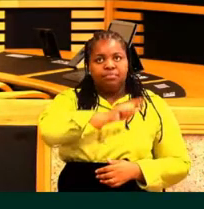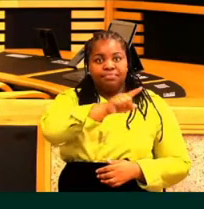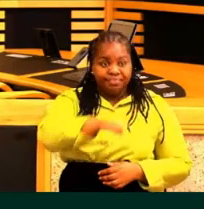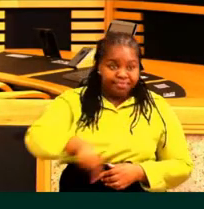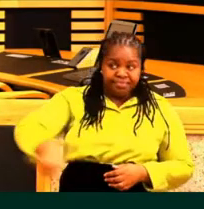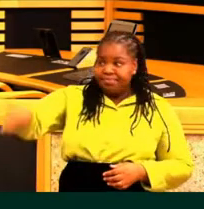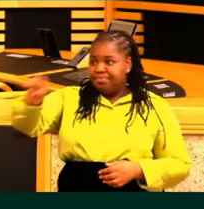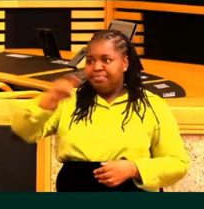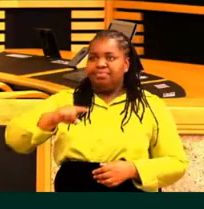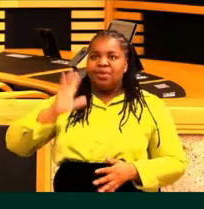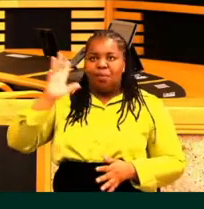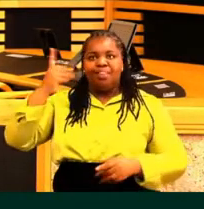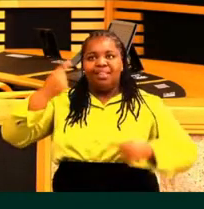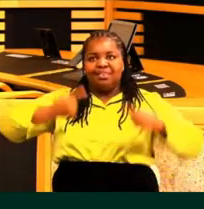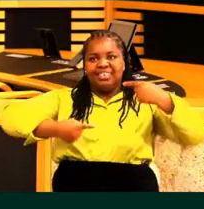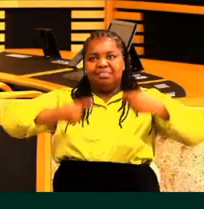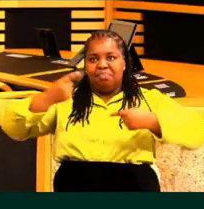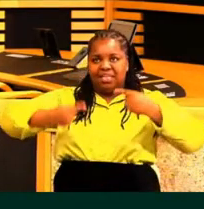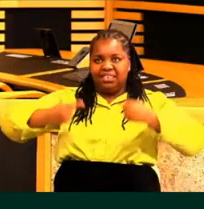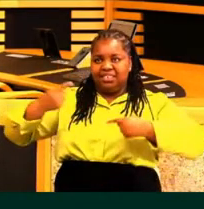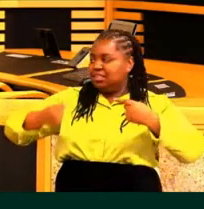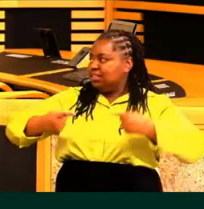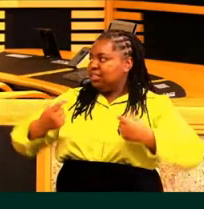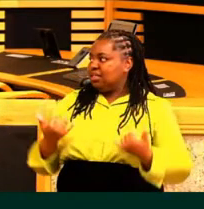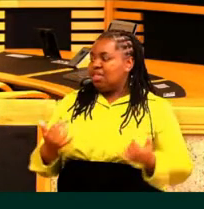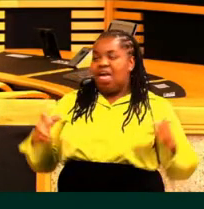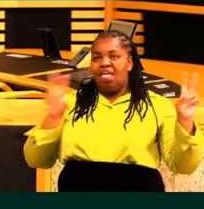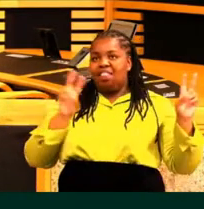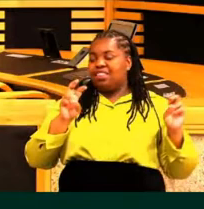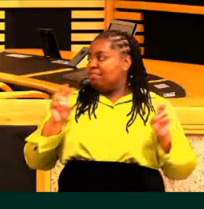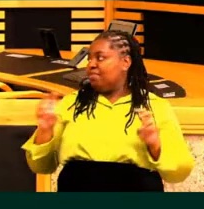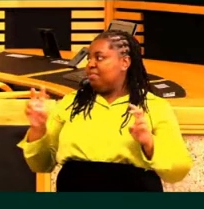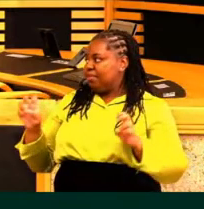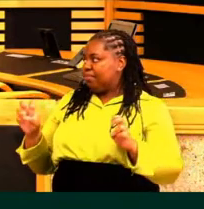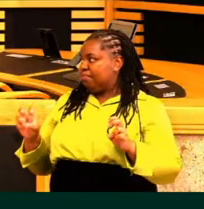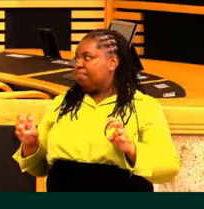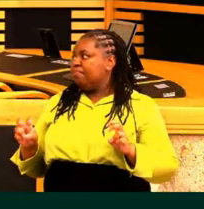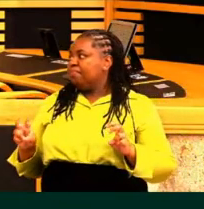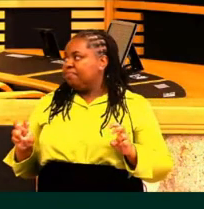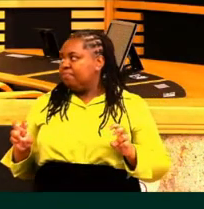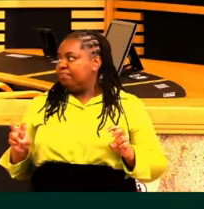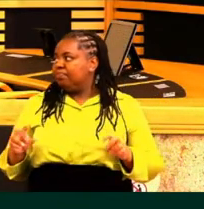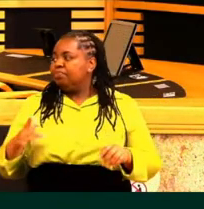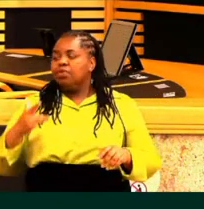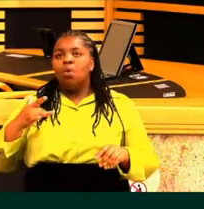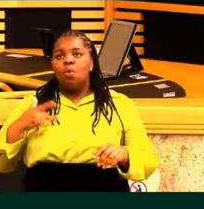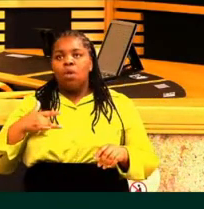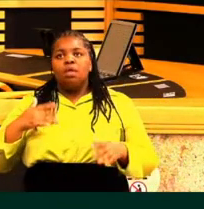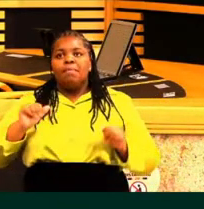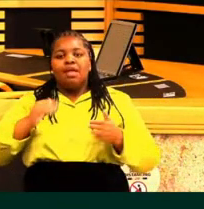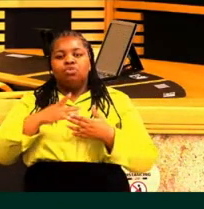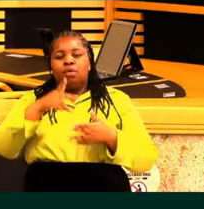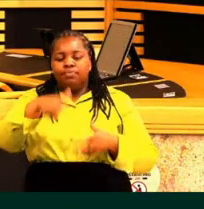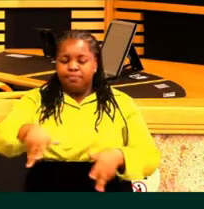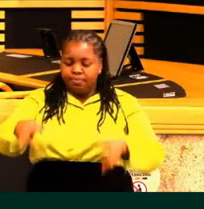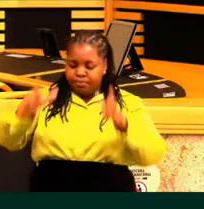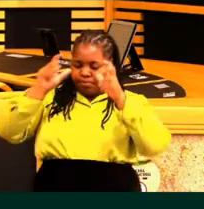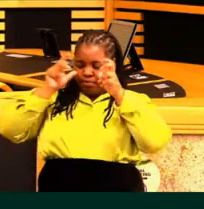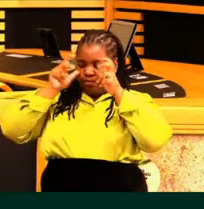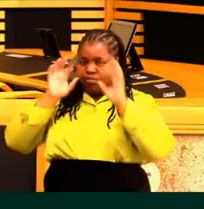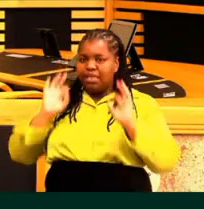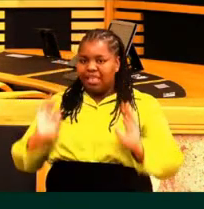participants as they debate the Thematic areas we employ you to listen closely